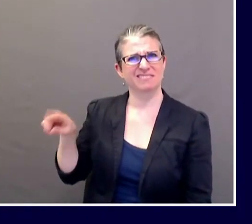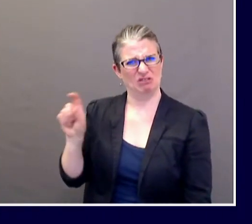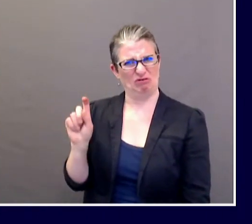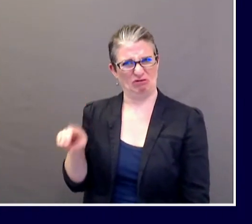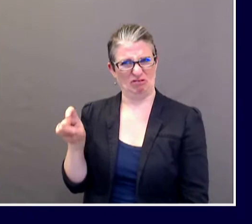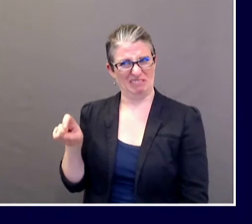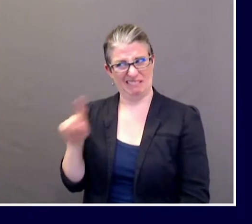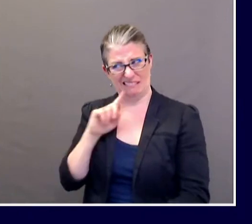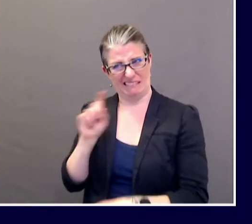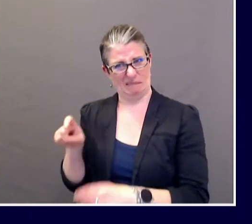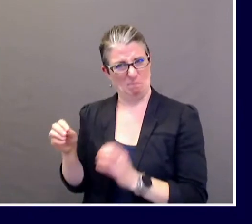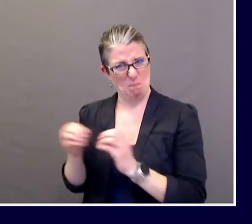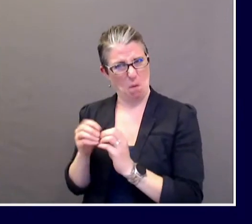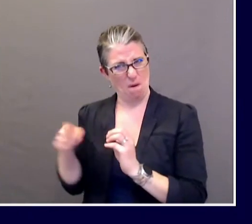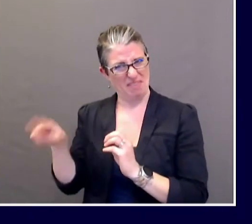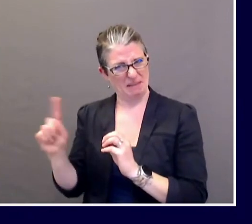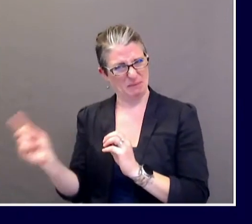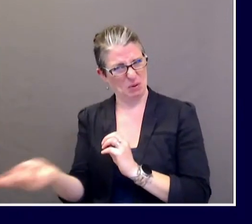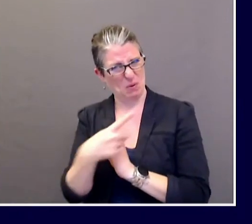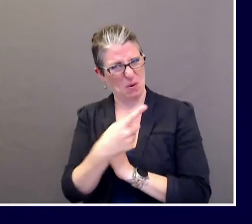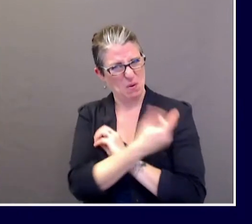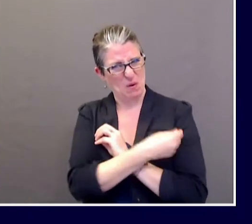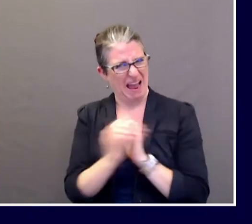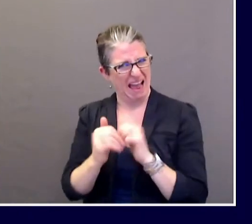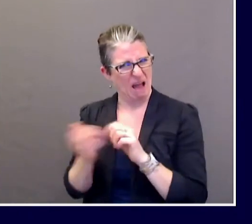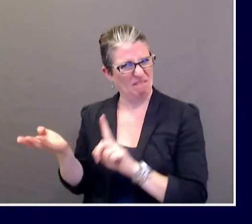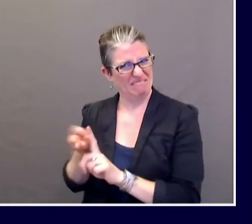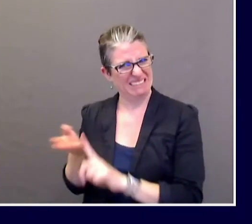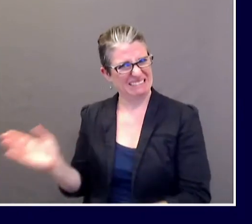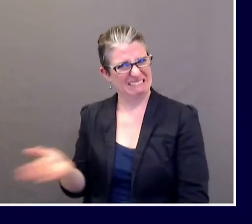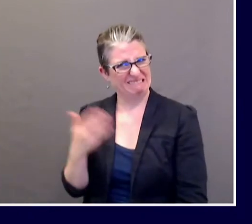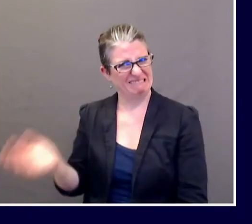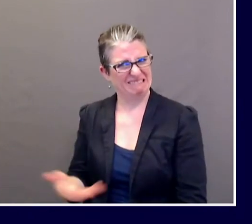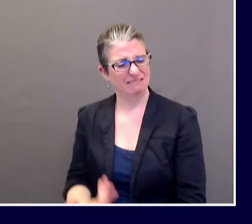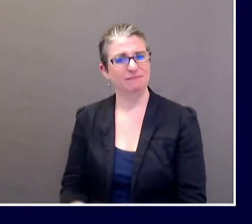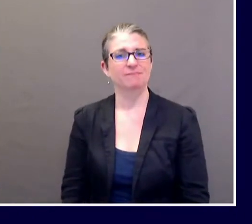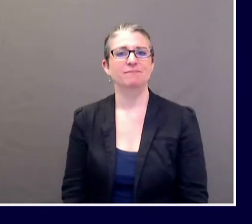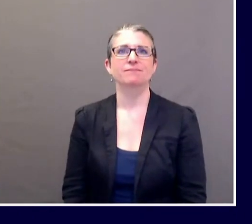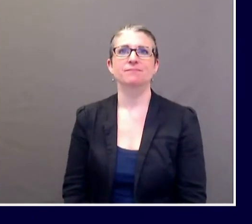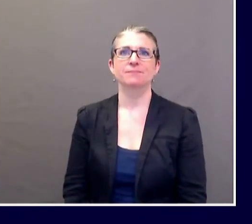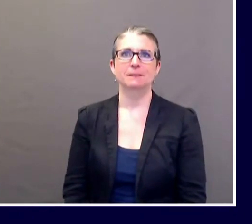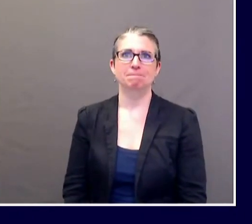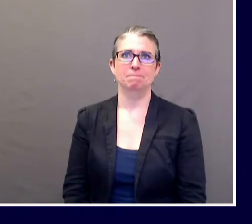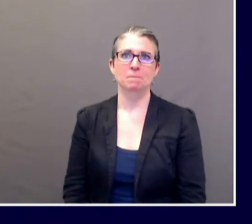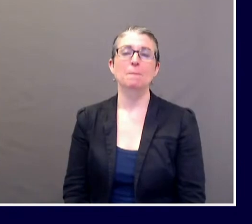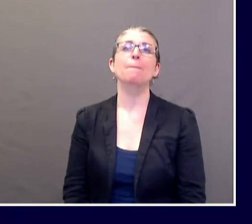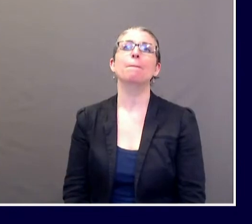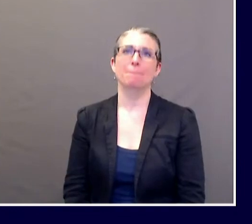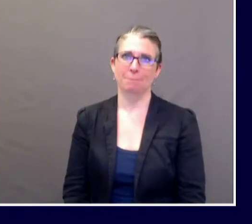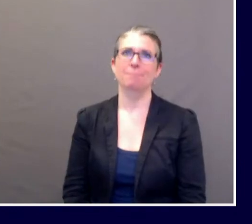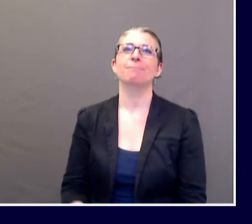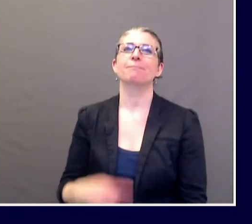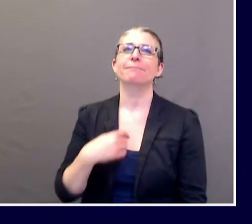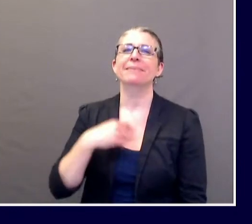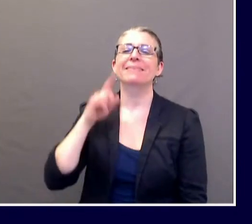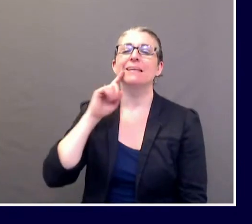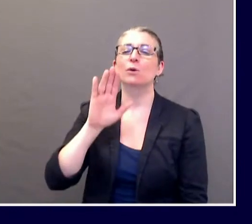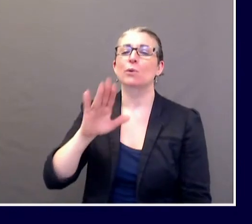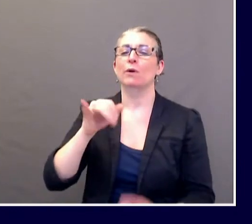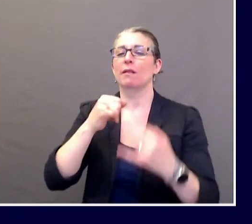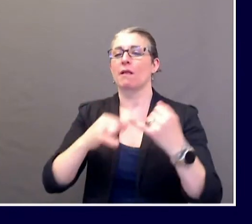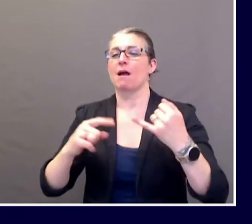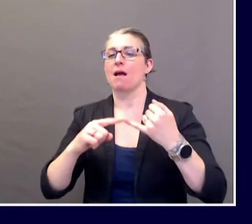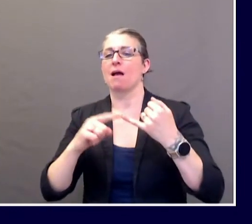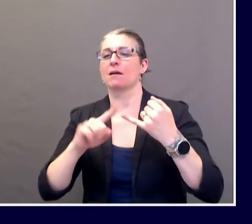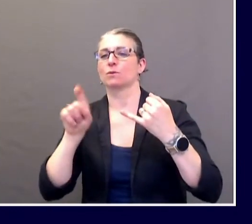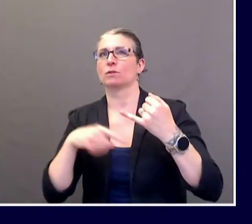I'll start with the latter question. Yeah, which I heard to be, do we also need to do more work to get the numbers of folks in their